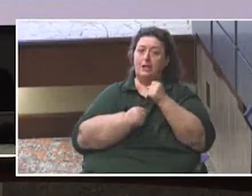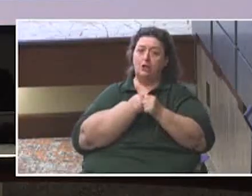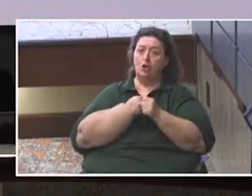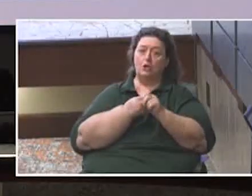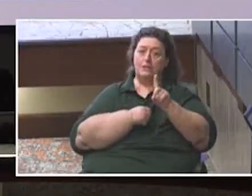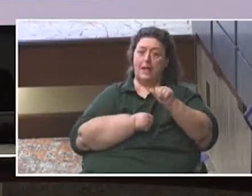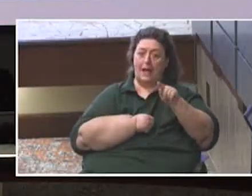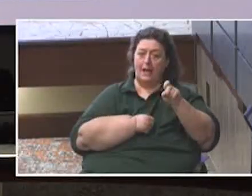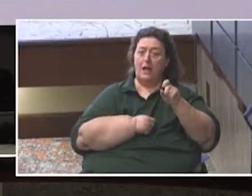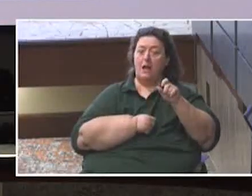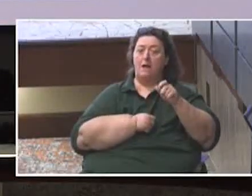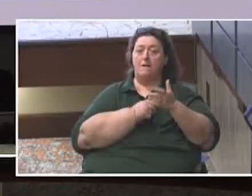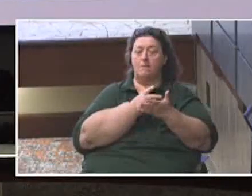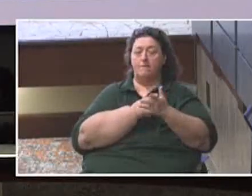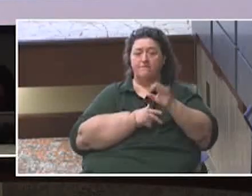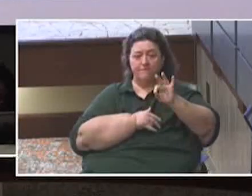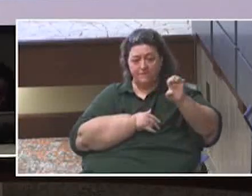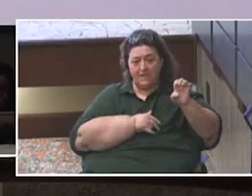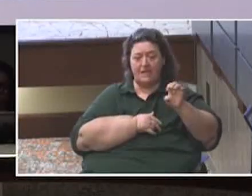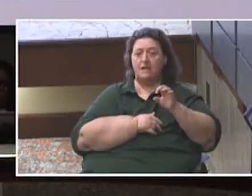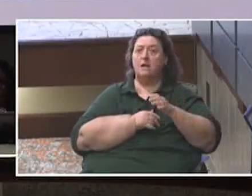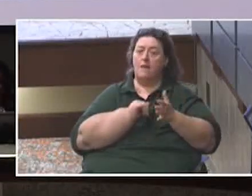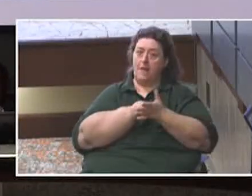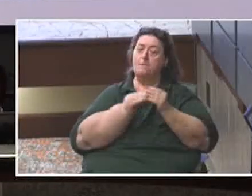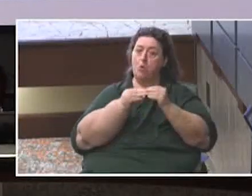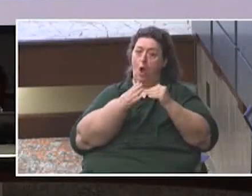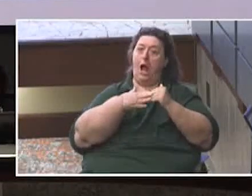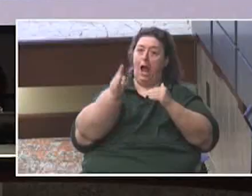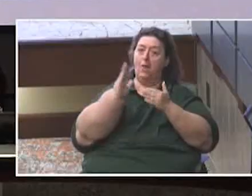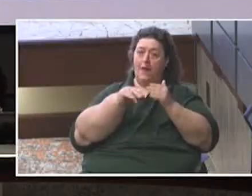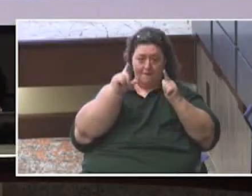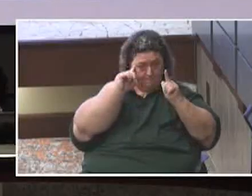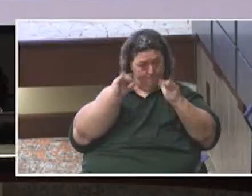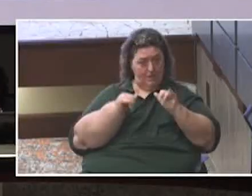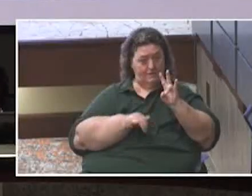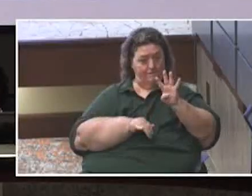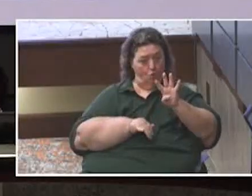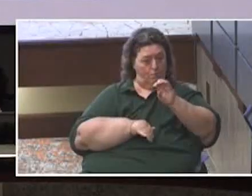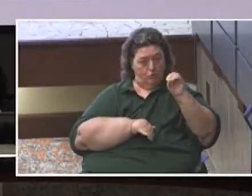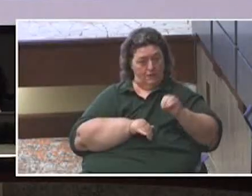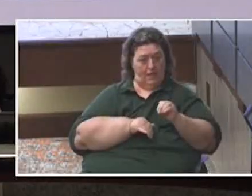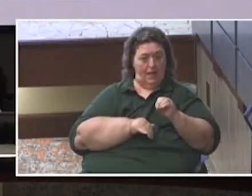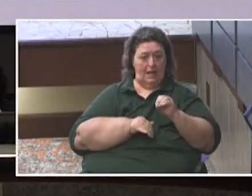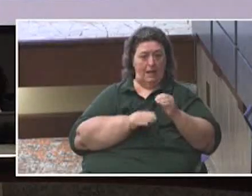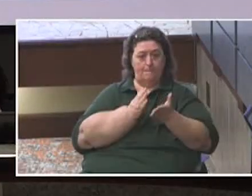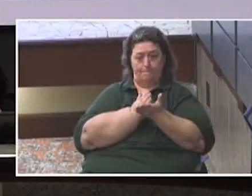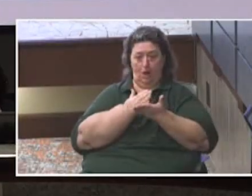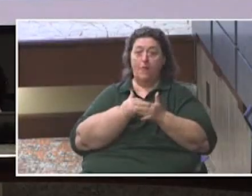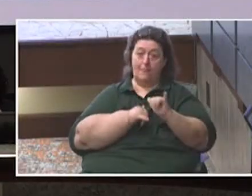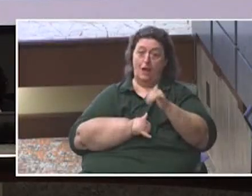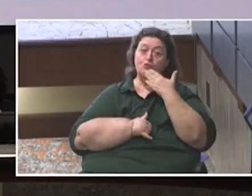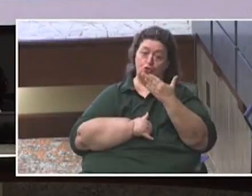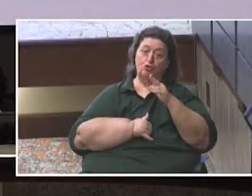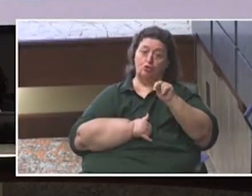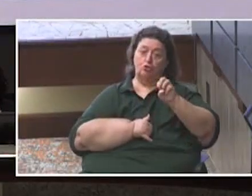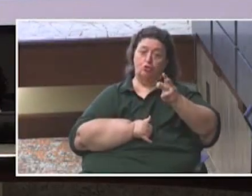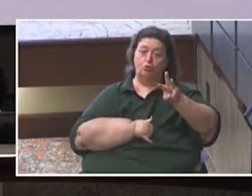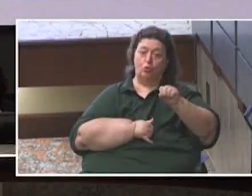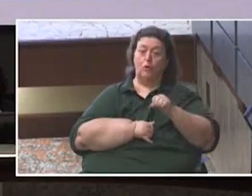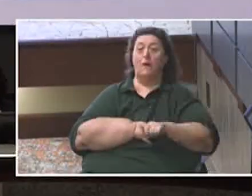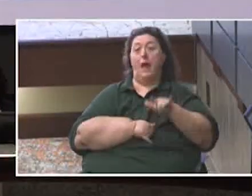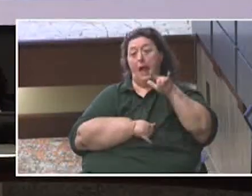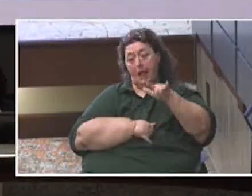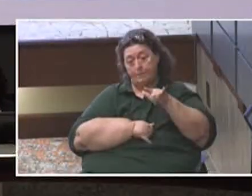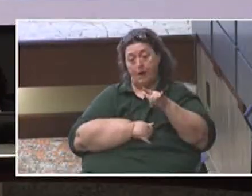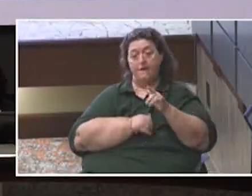fee revenue is also higher than anticipated. It's at 74% of budget, so that's good news there. The